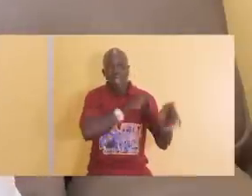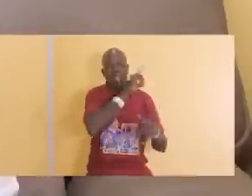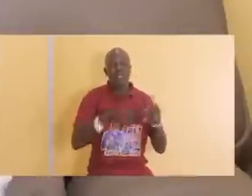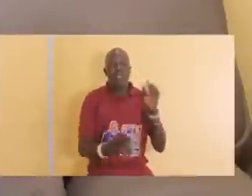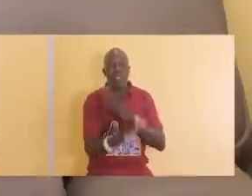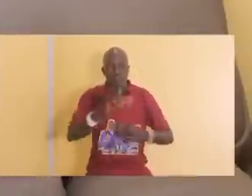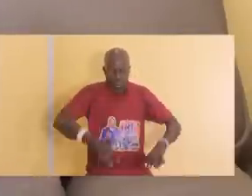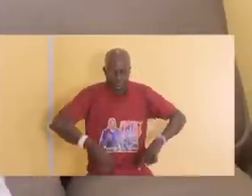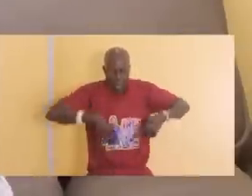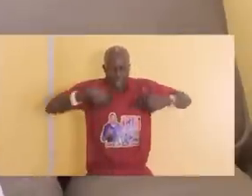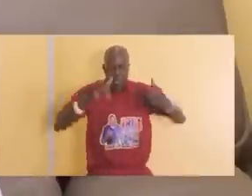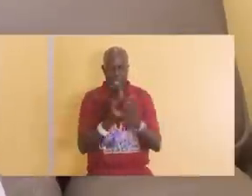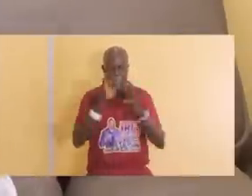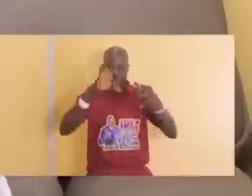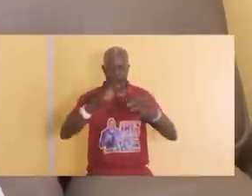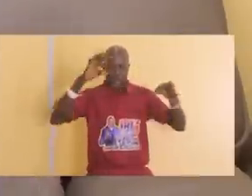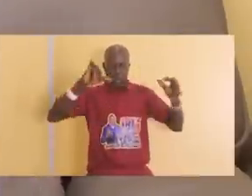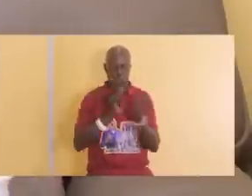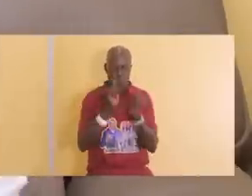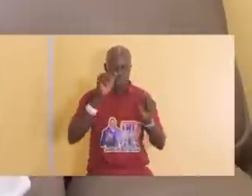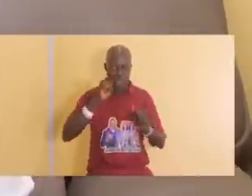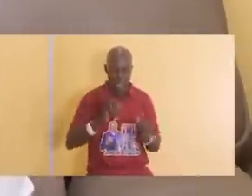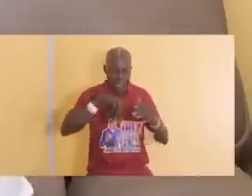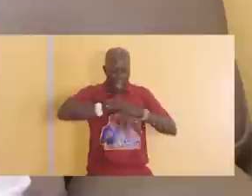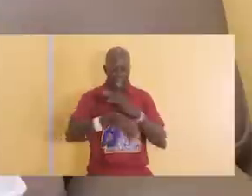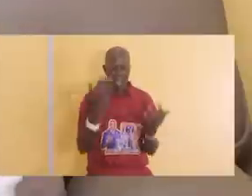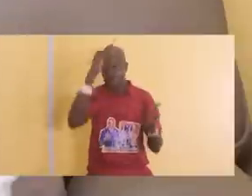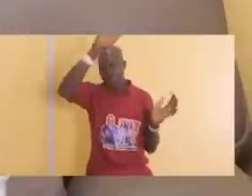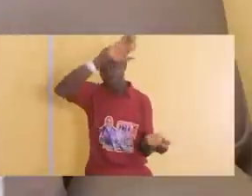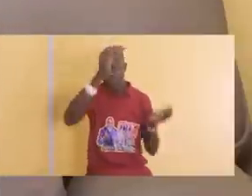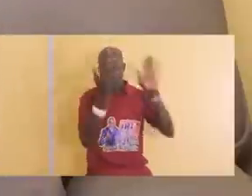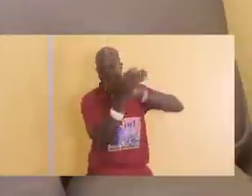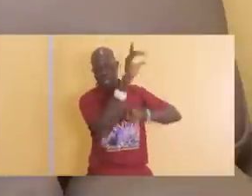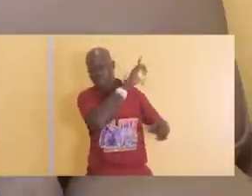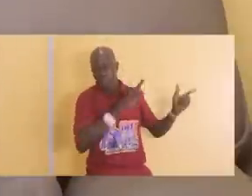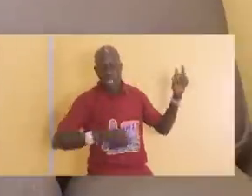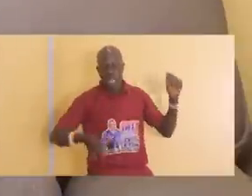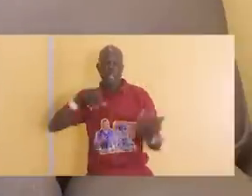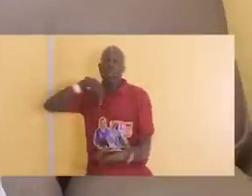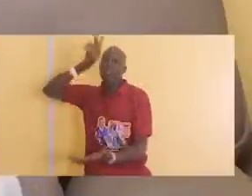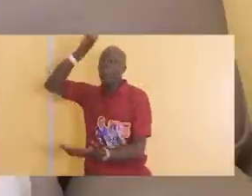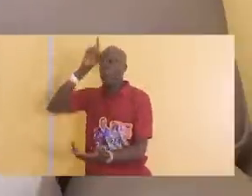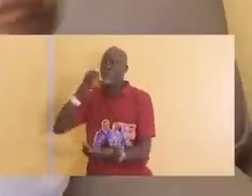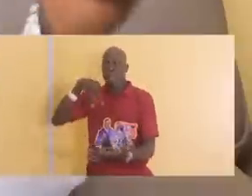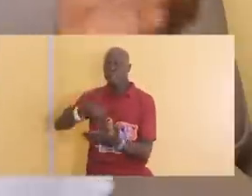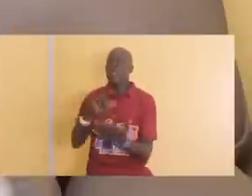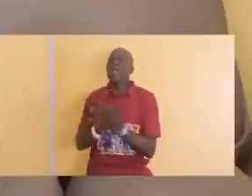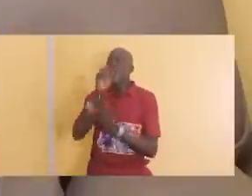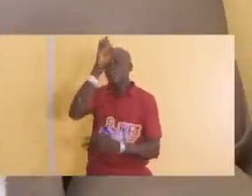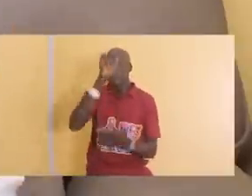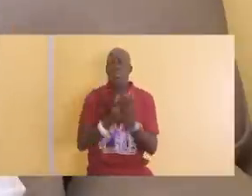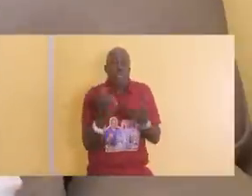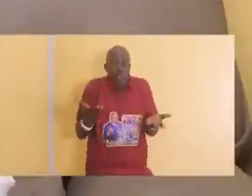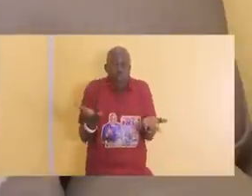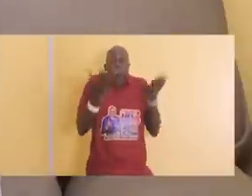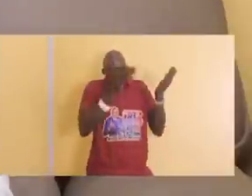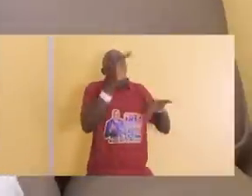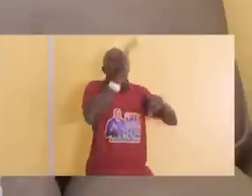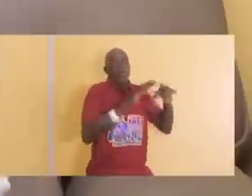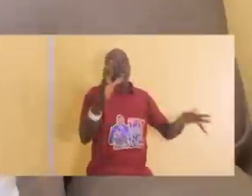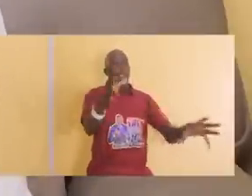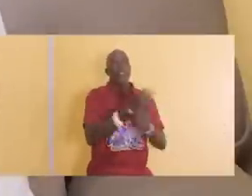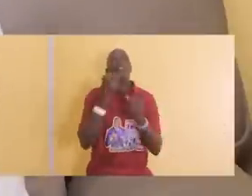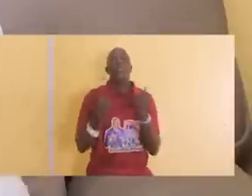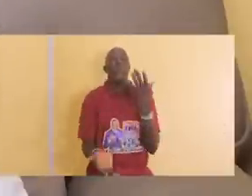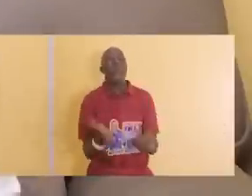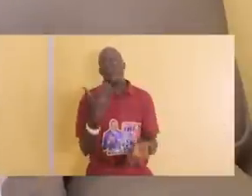ti nbe. As not leave it. Ti emi wa. Ne waju Oluwa. For the Lord. Emi ti emi duro. The one that I said. Eru awon agba. Body never o ya ma gbe na